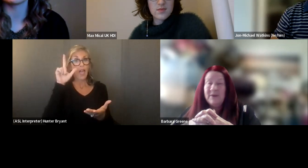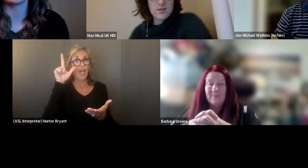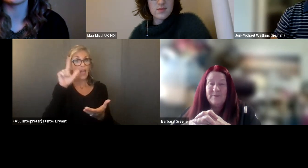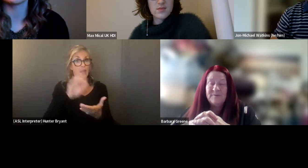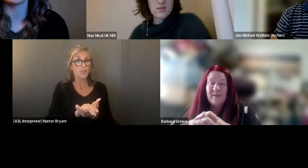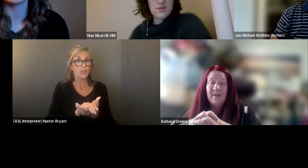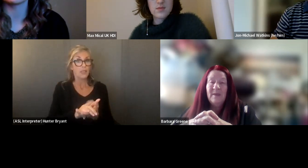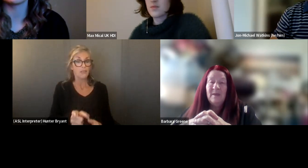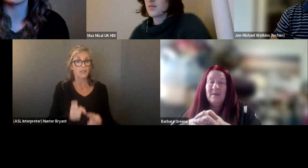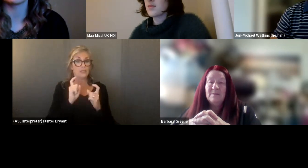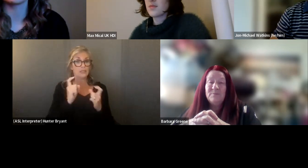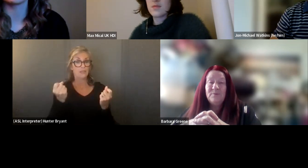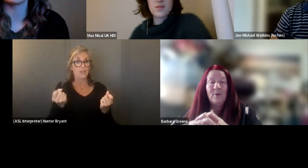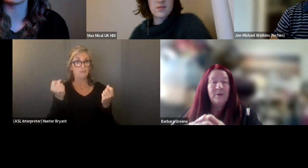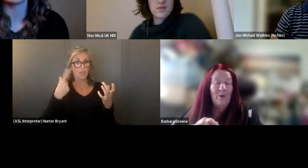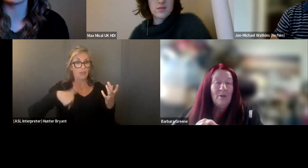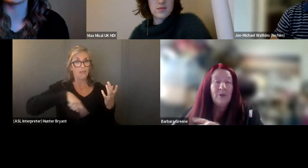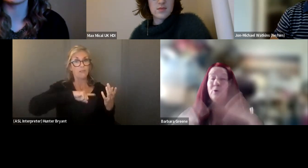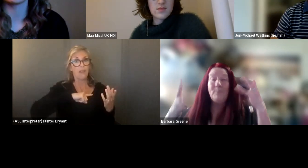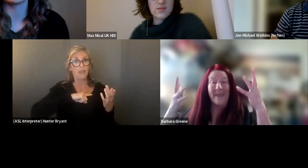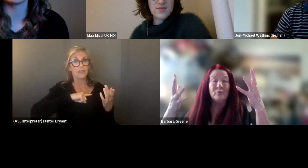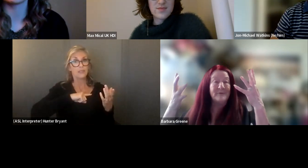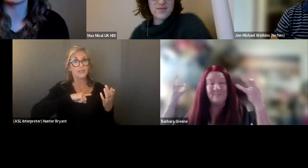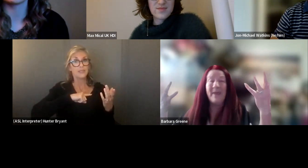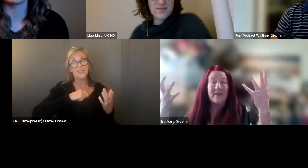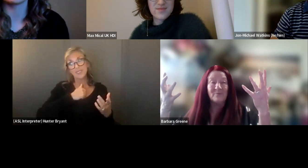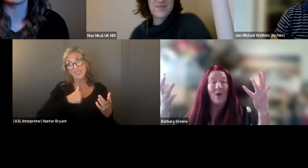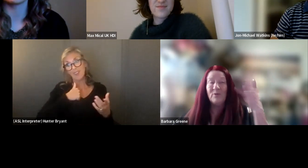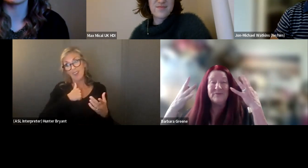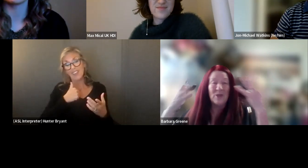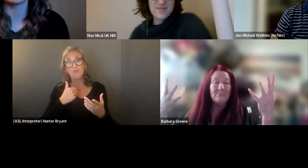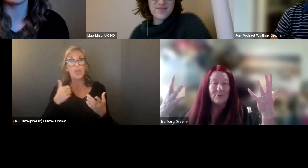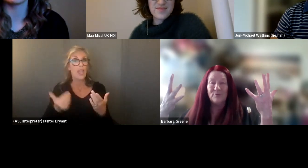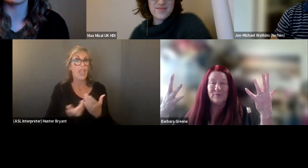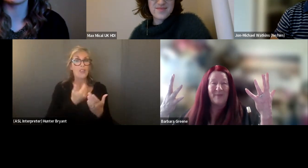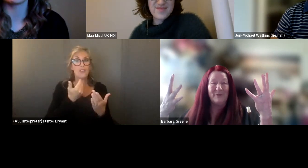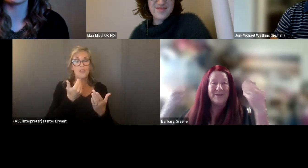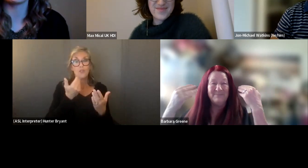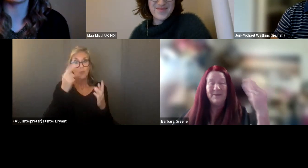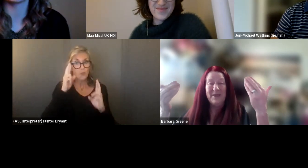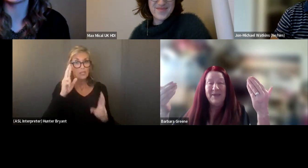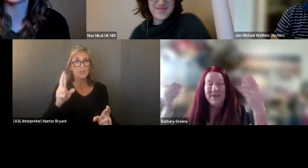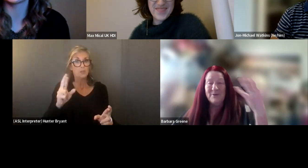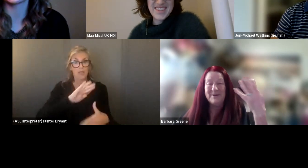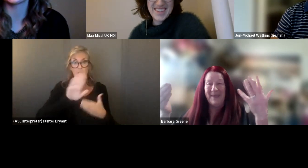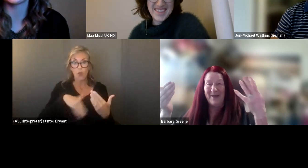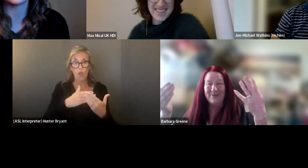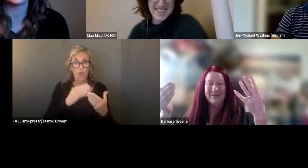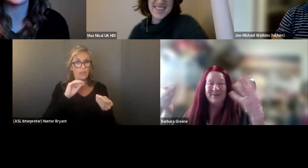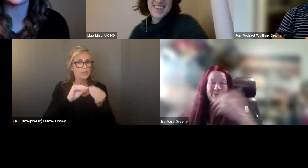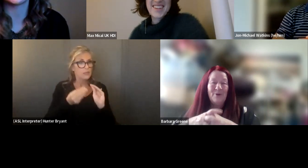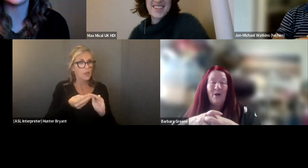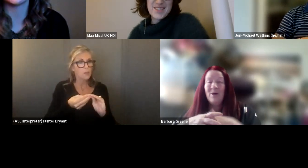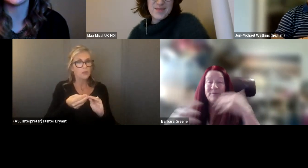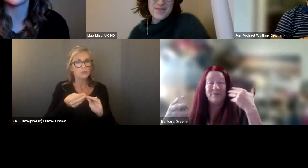given many of us, sorry you all, a newfound respect for all these numbers that we keep hearing about,